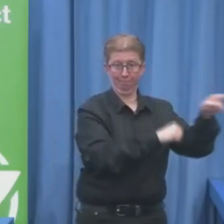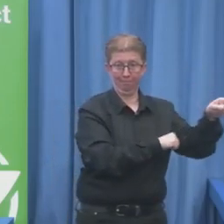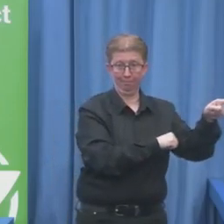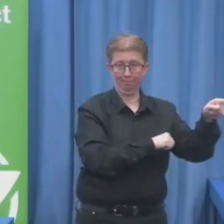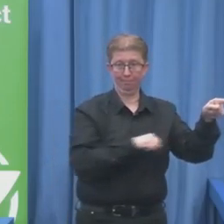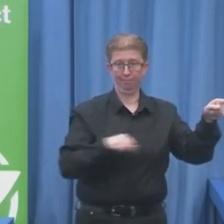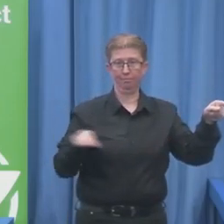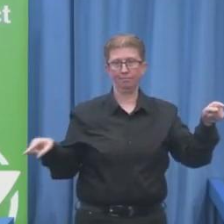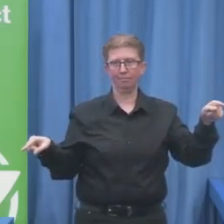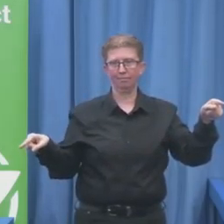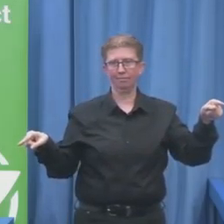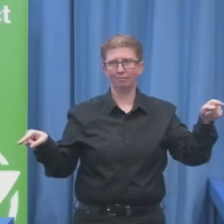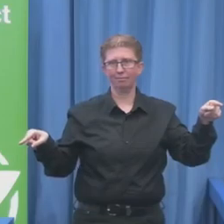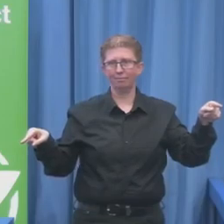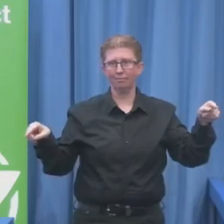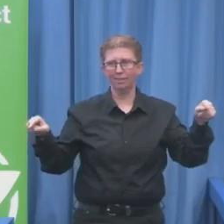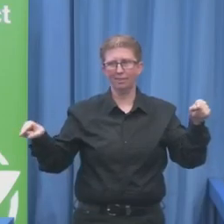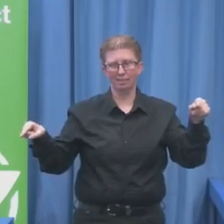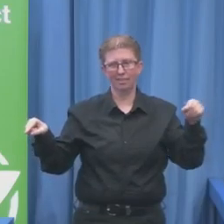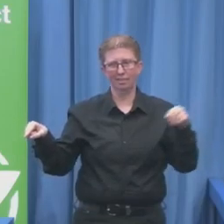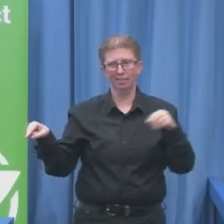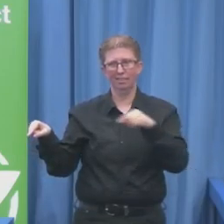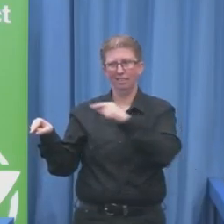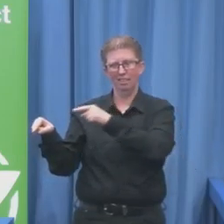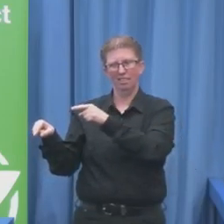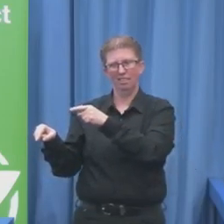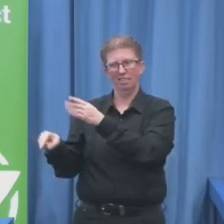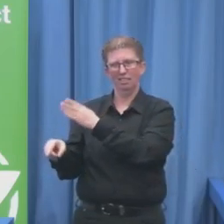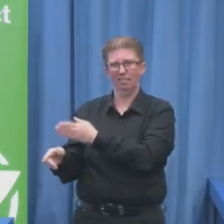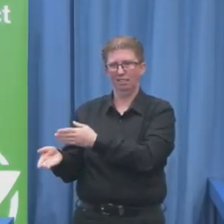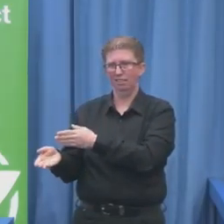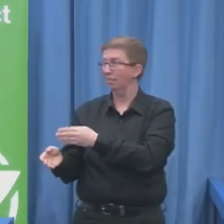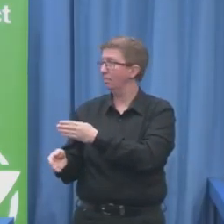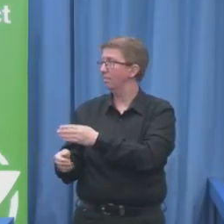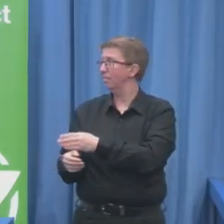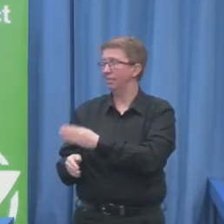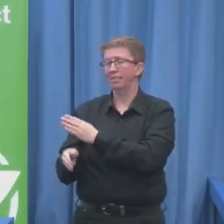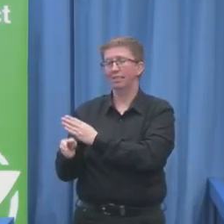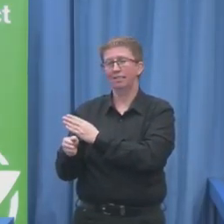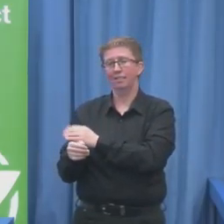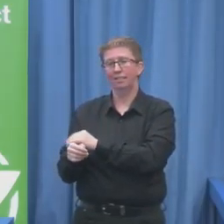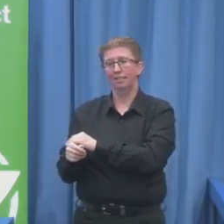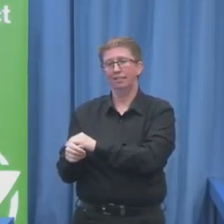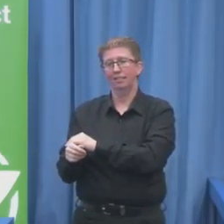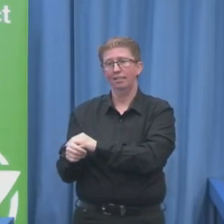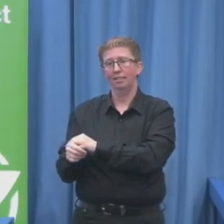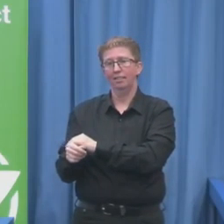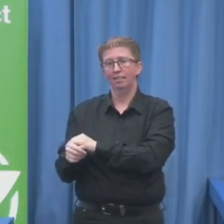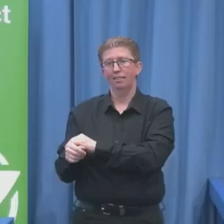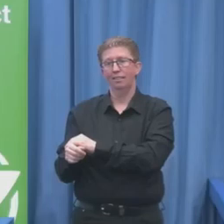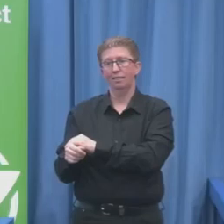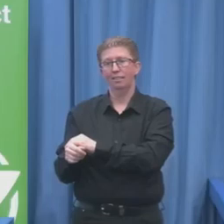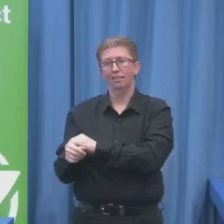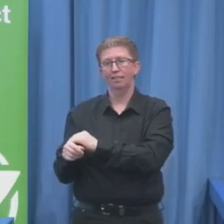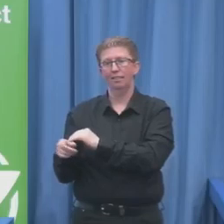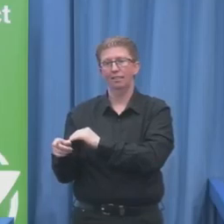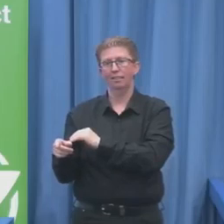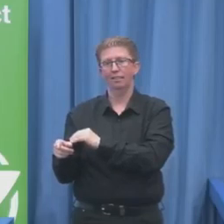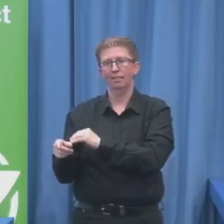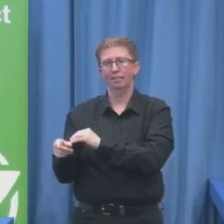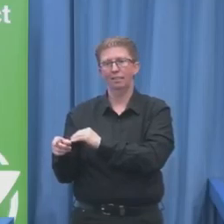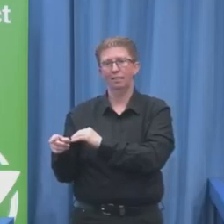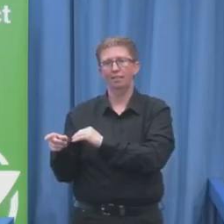Sometimes that were criticized that we were successful in closing sheltered workshops because it must be easy because it's small. It wasn't easy